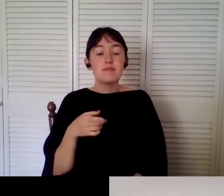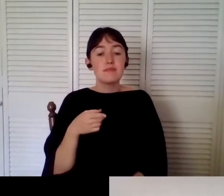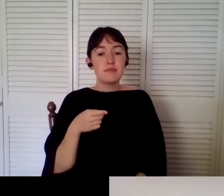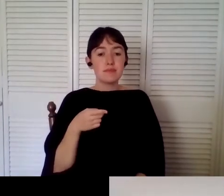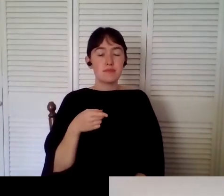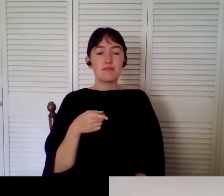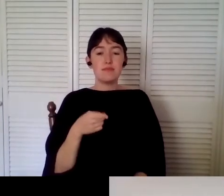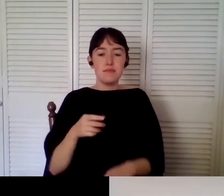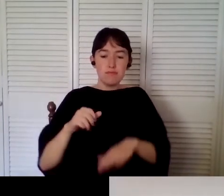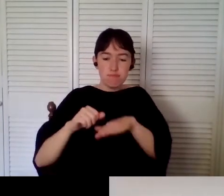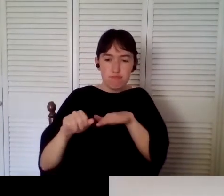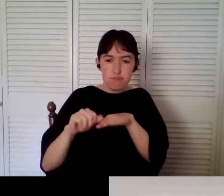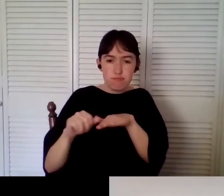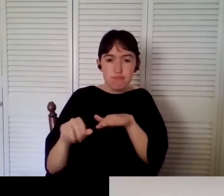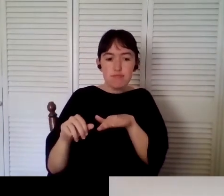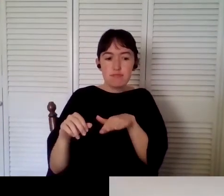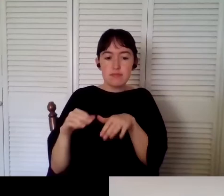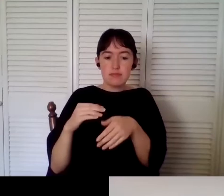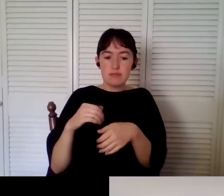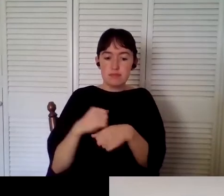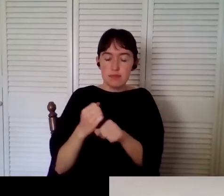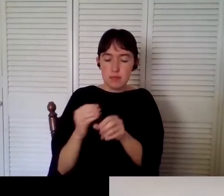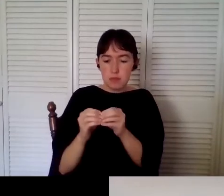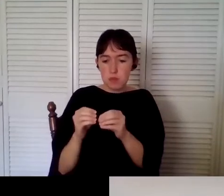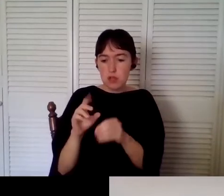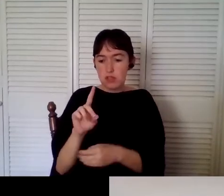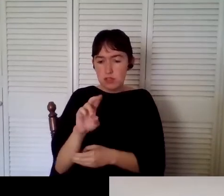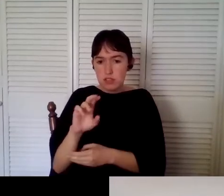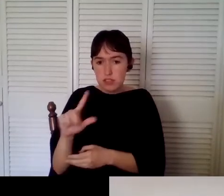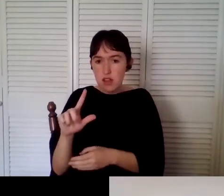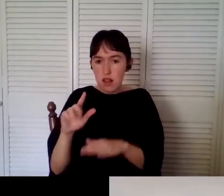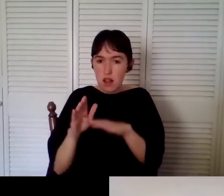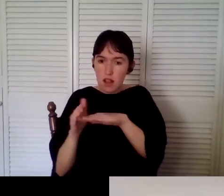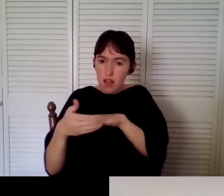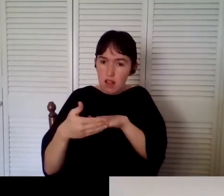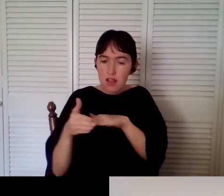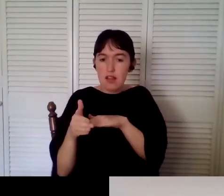you're sharpening it. And those two things can kind of be